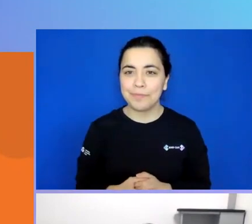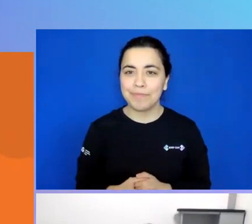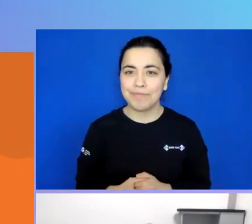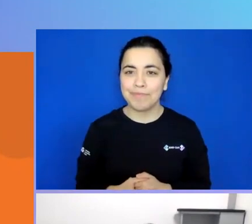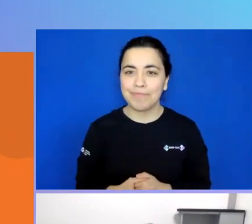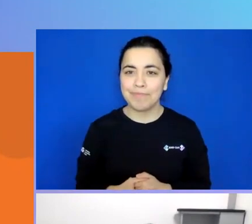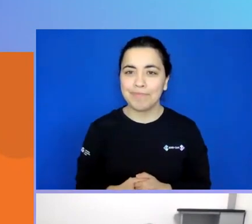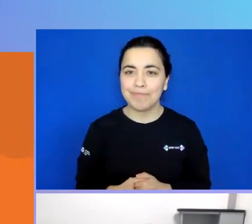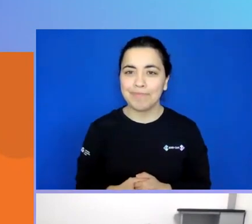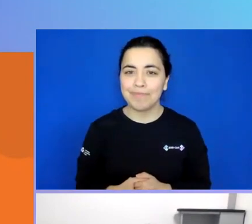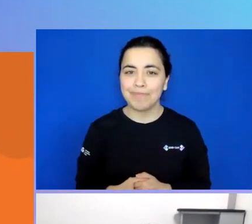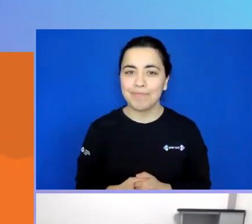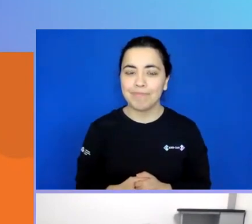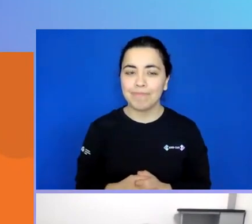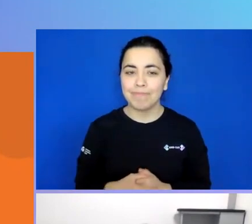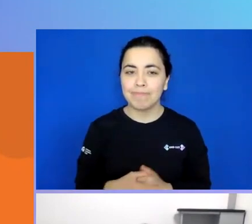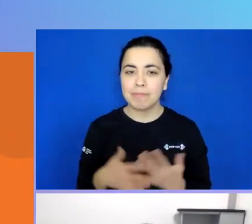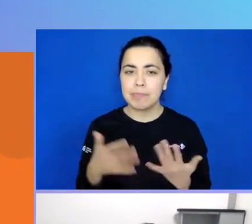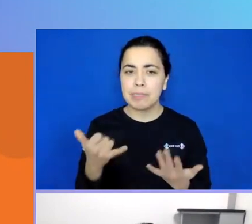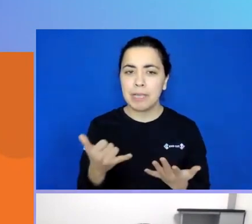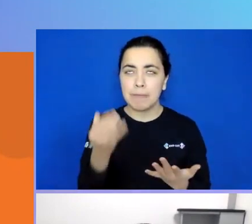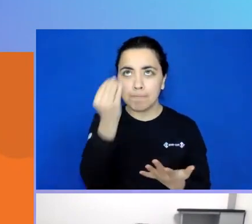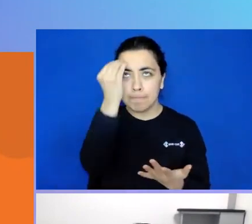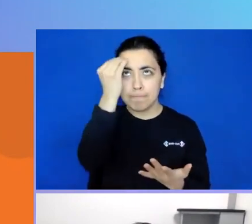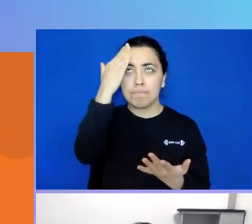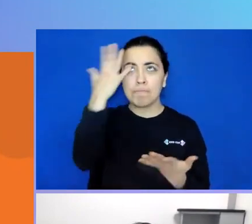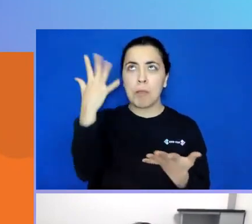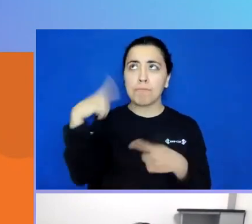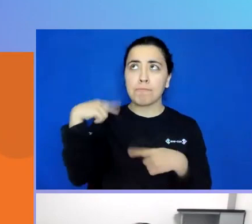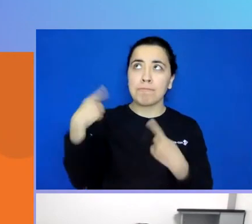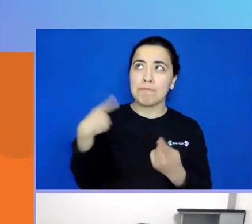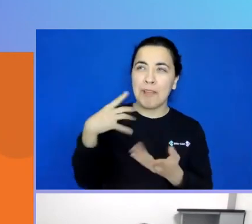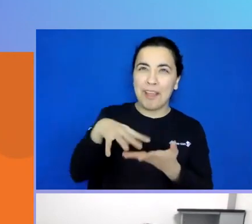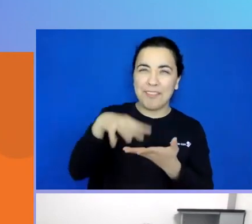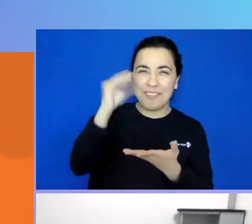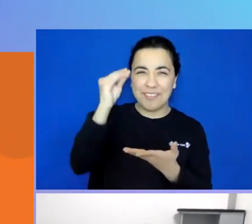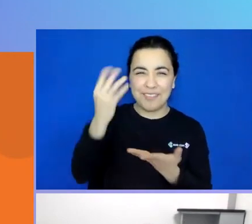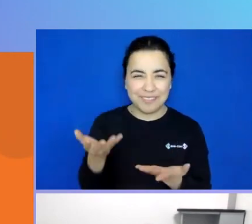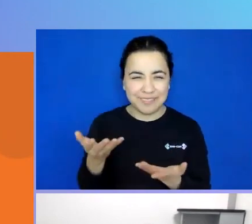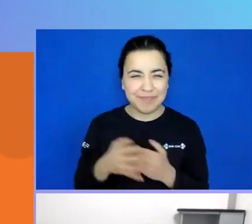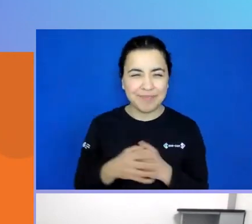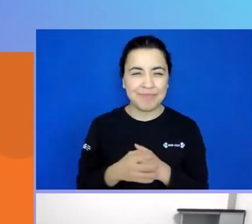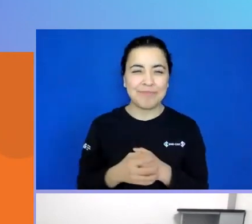So then, takeaways. What have I learned from all of this?